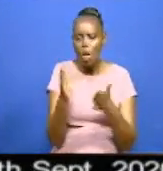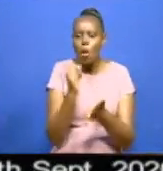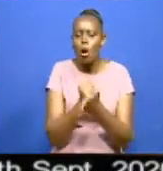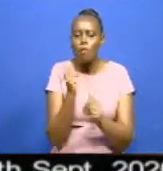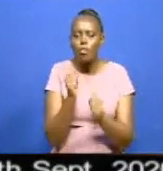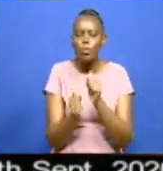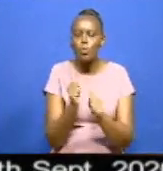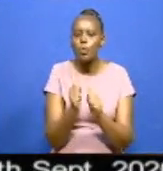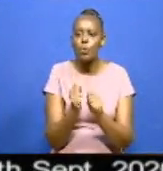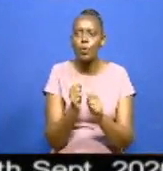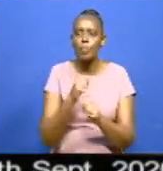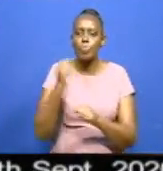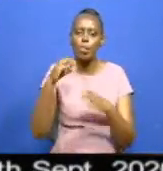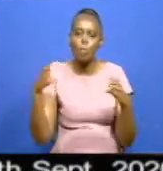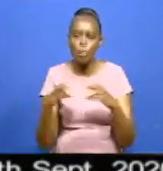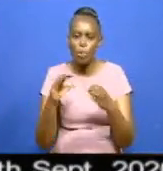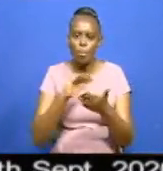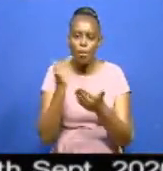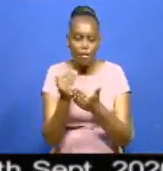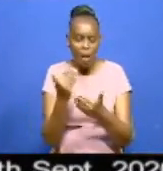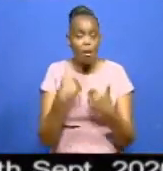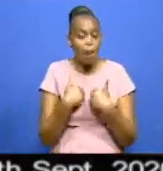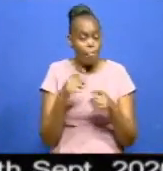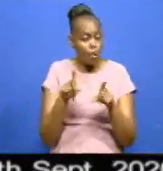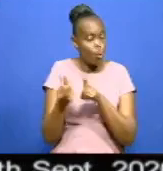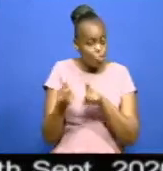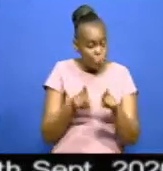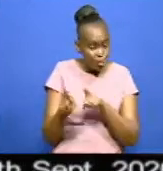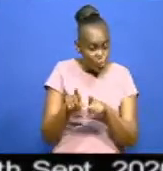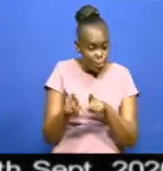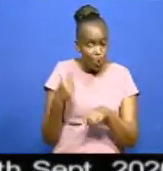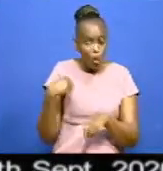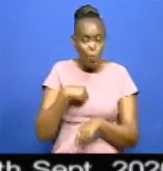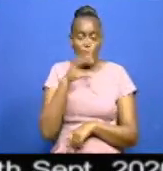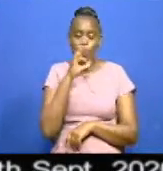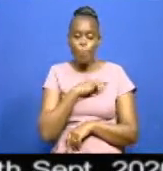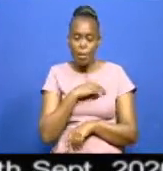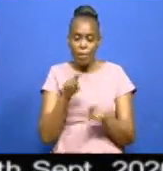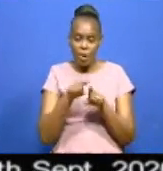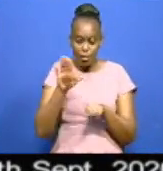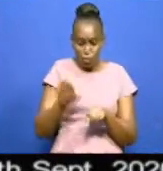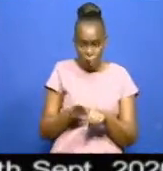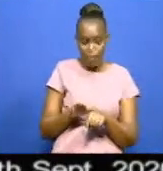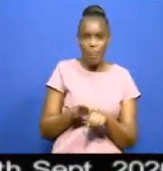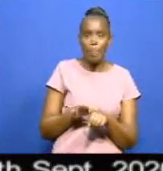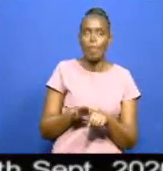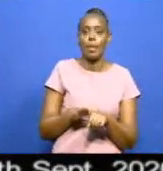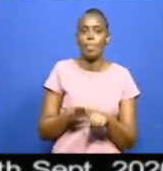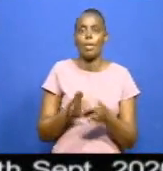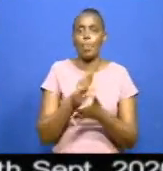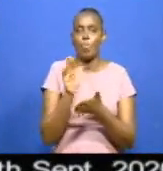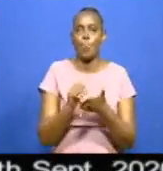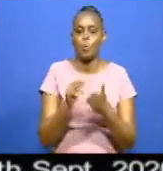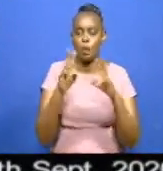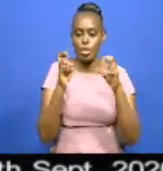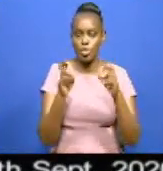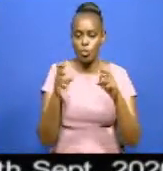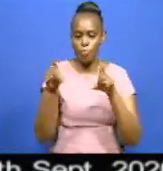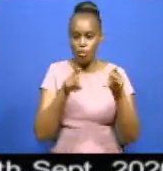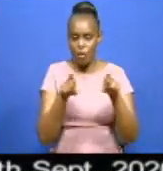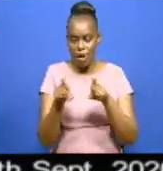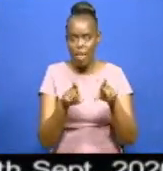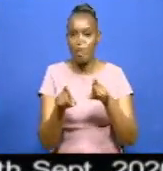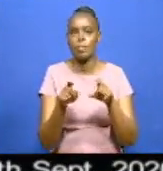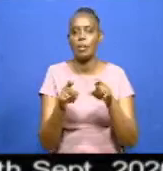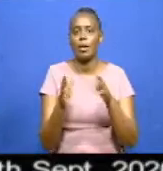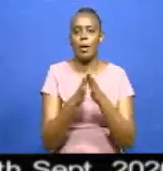really handles the political parties fund, Mr. Speaker. And we have really gained a lot as women of this country in terms of these issues of governance, Mr. Speaker,